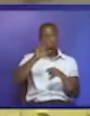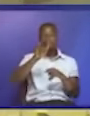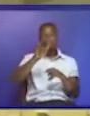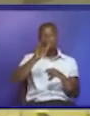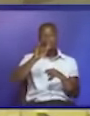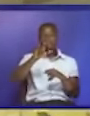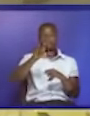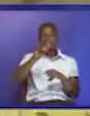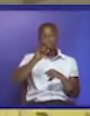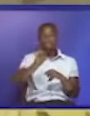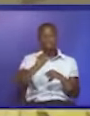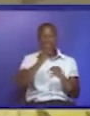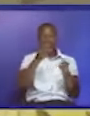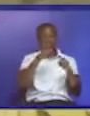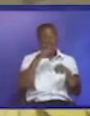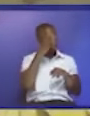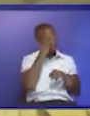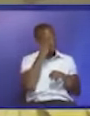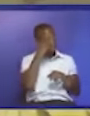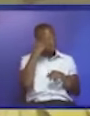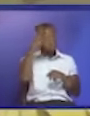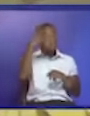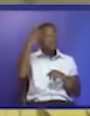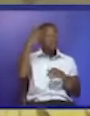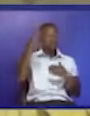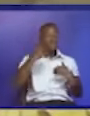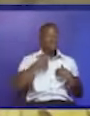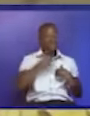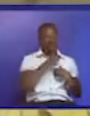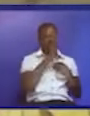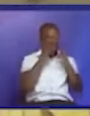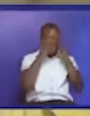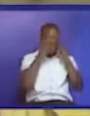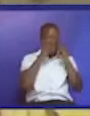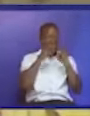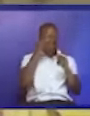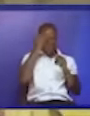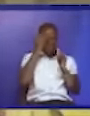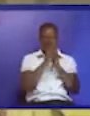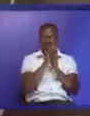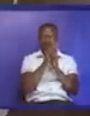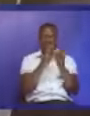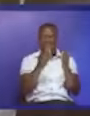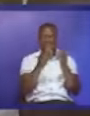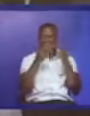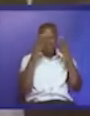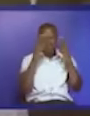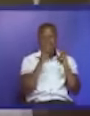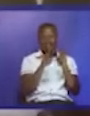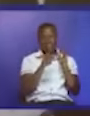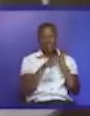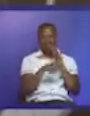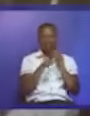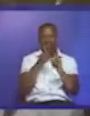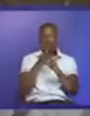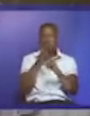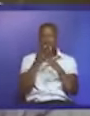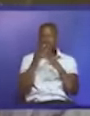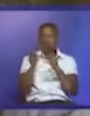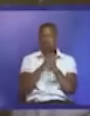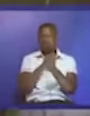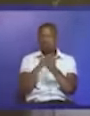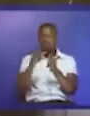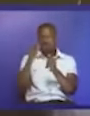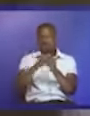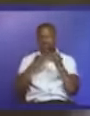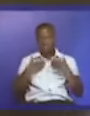off, but he knew that there was something prophetic about his encounters. Hallelujah. And he was about to destroy everybody